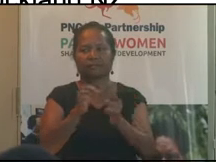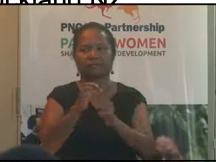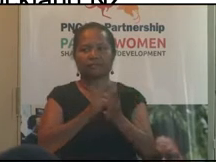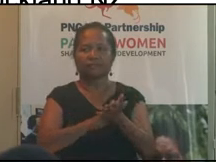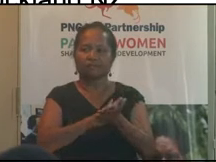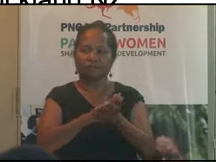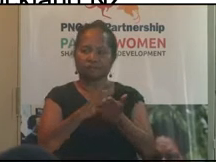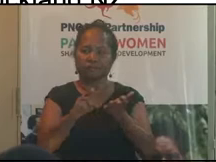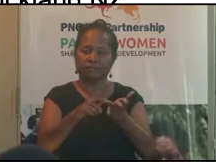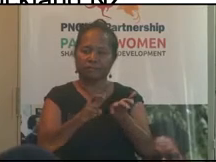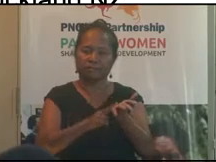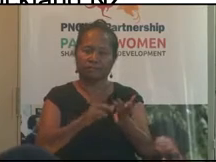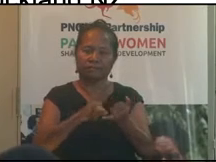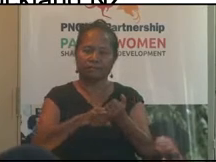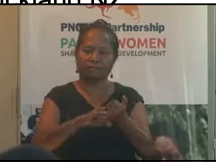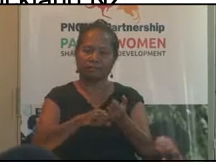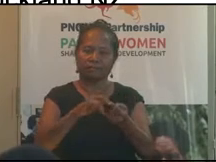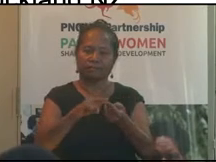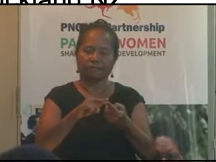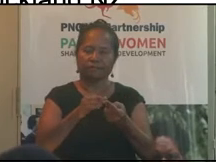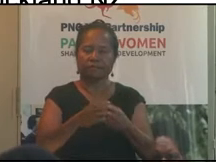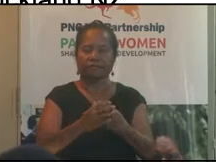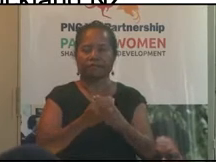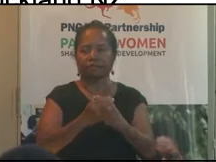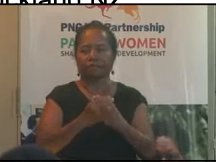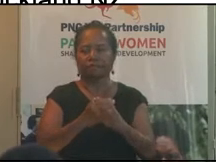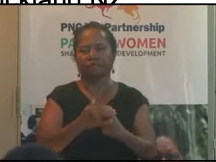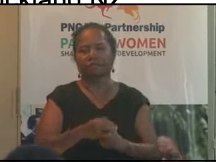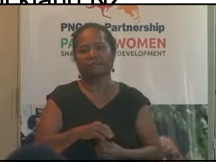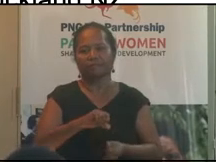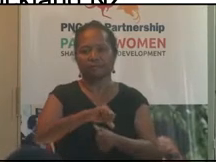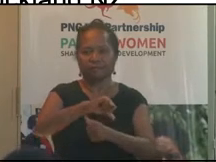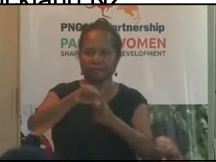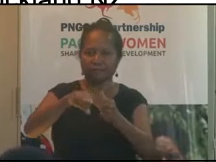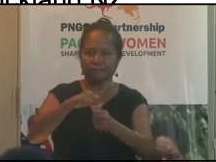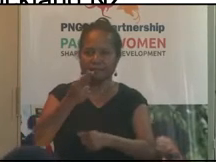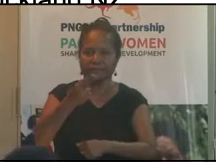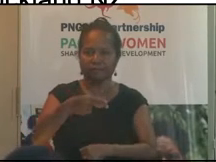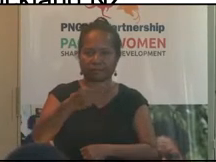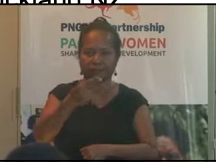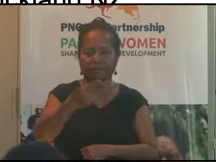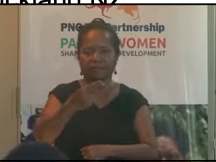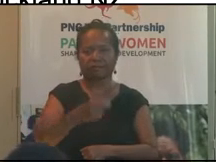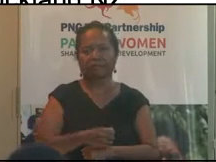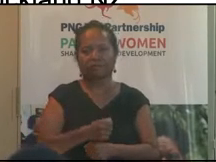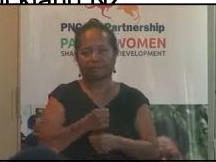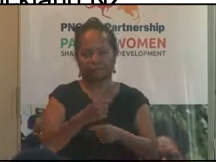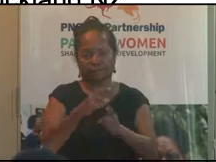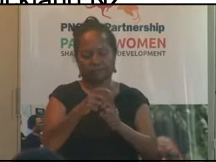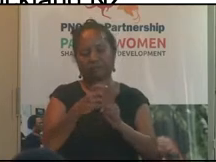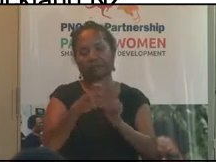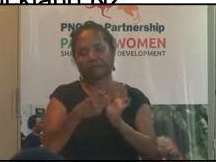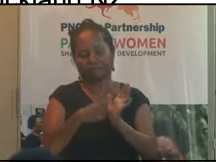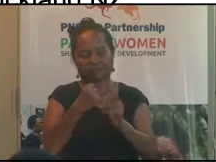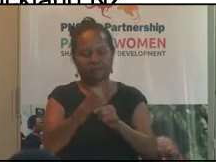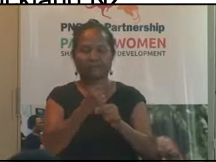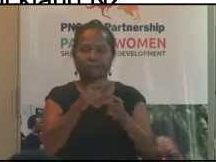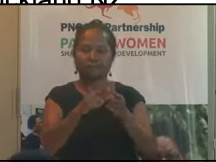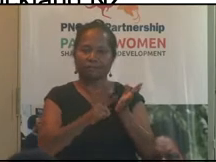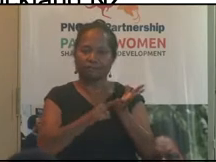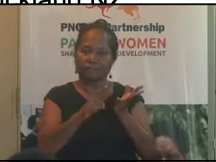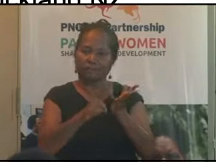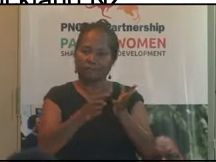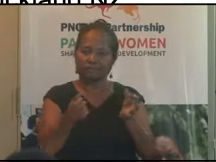Integrity of Political Parties and Candidates Commission since 2012. Dr. Gelu was a lecturer of political